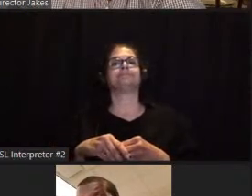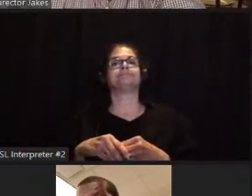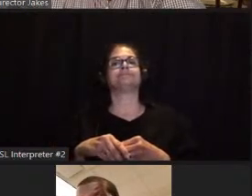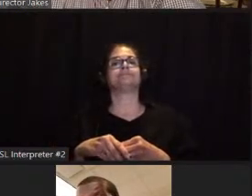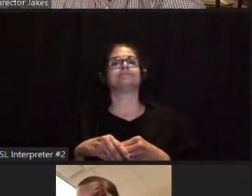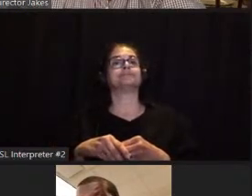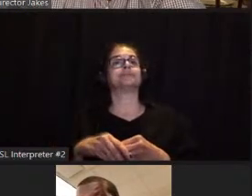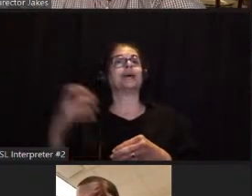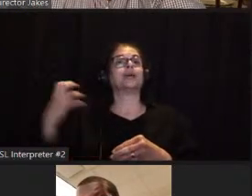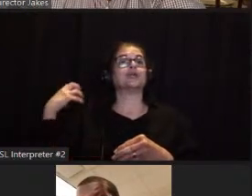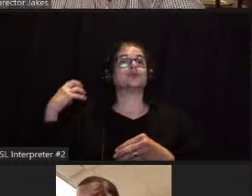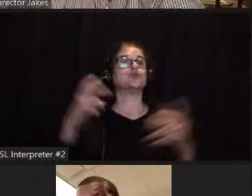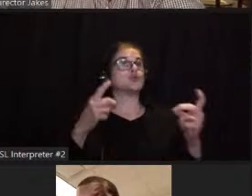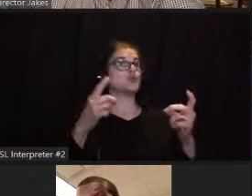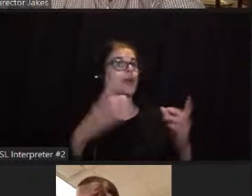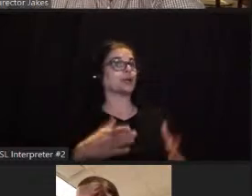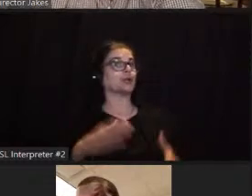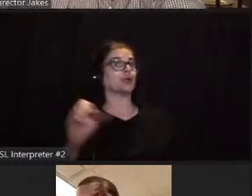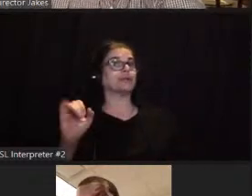Director Silva.